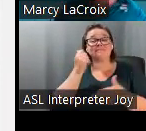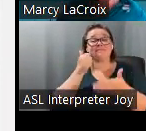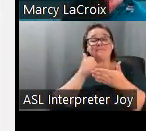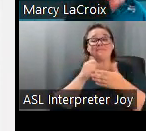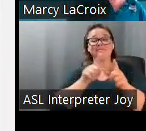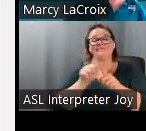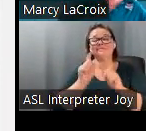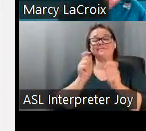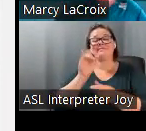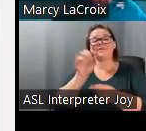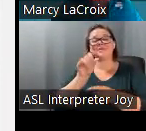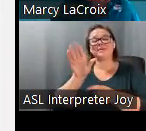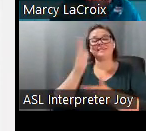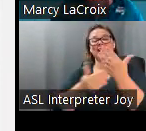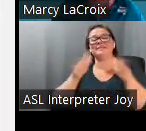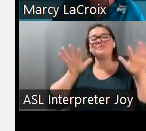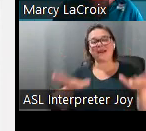hands a rest.